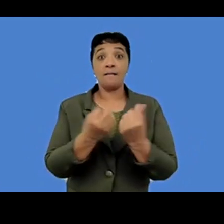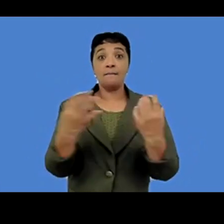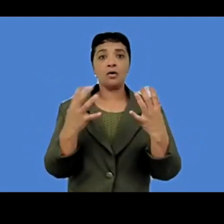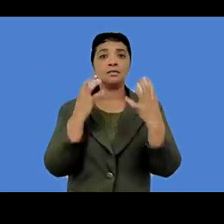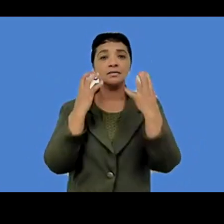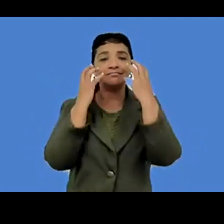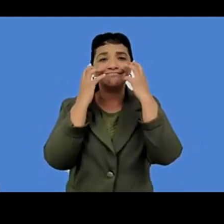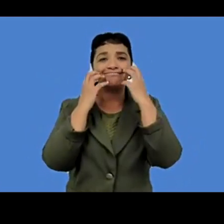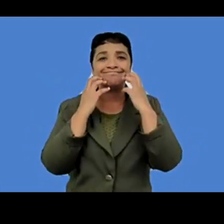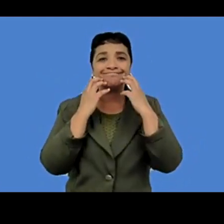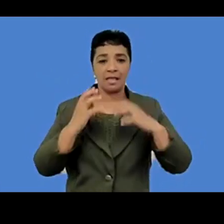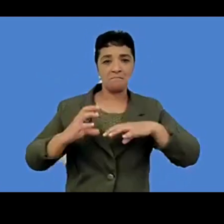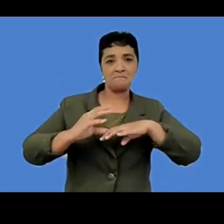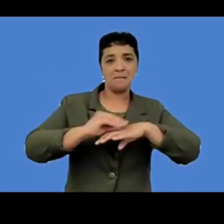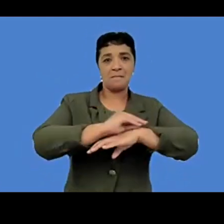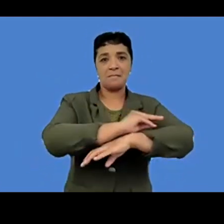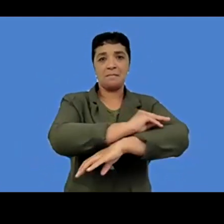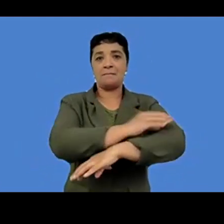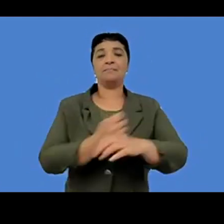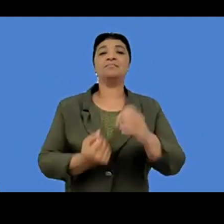having skin cancer due to